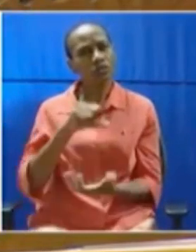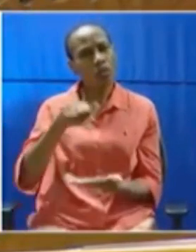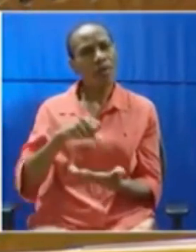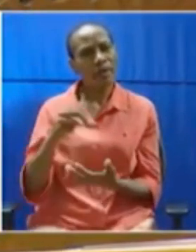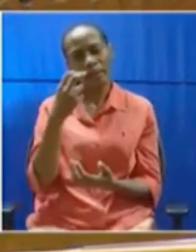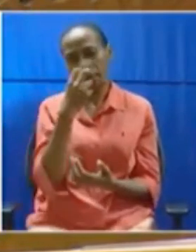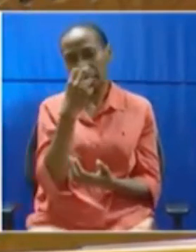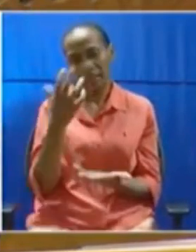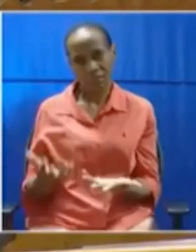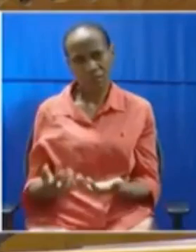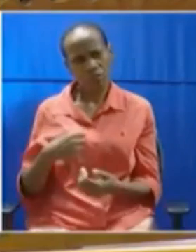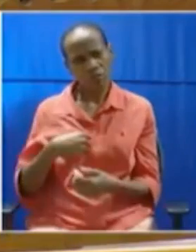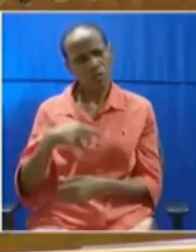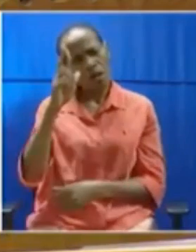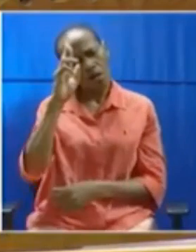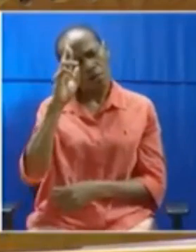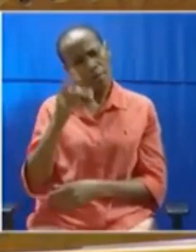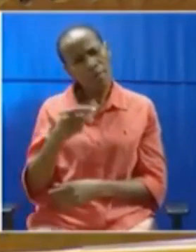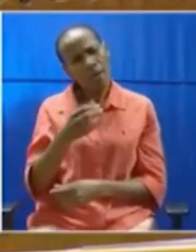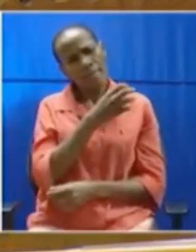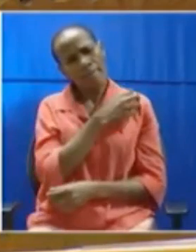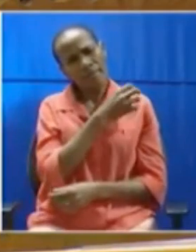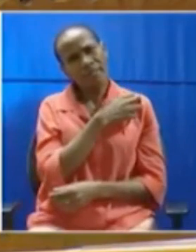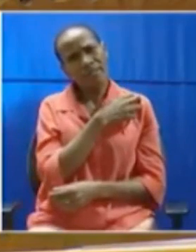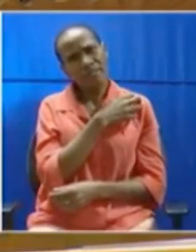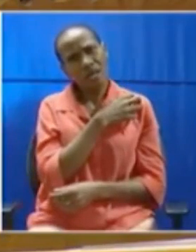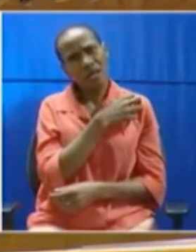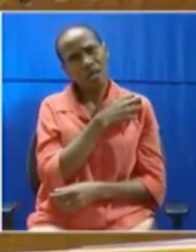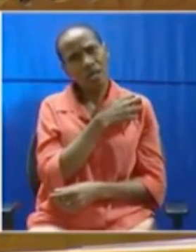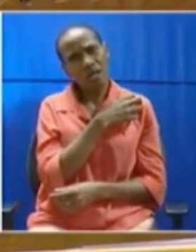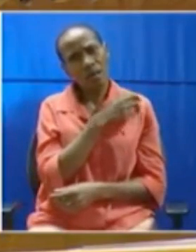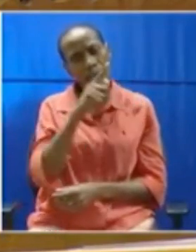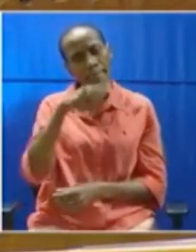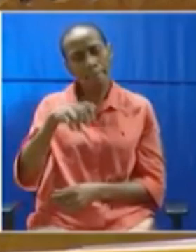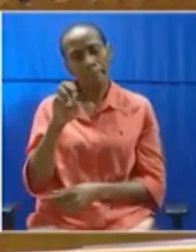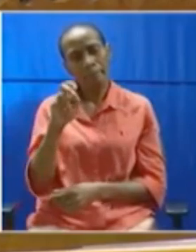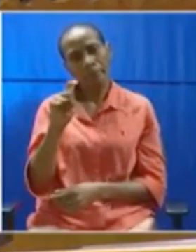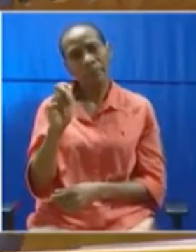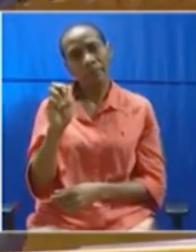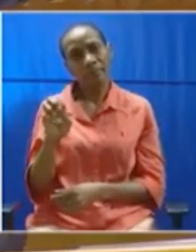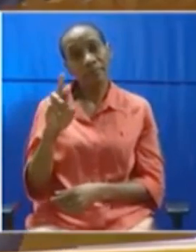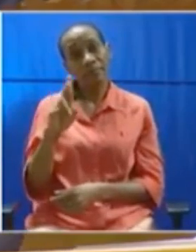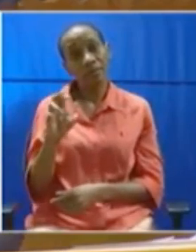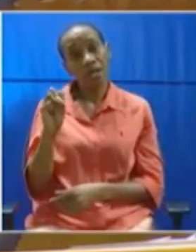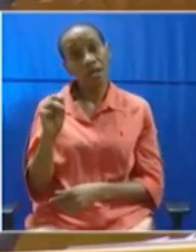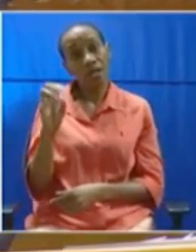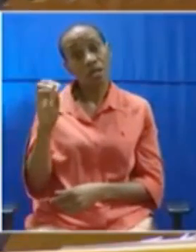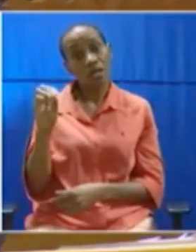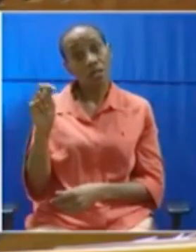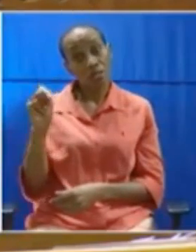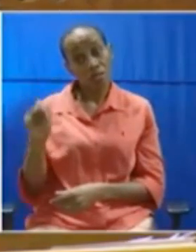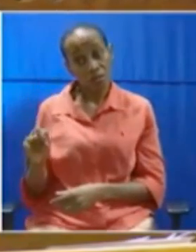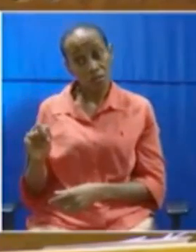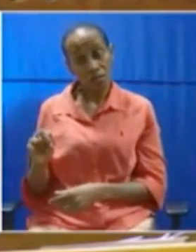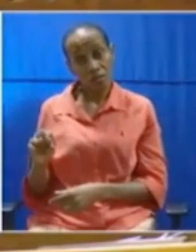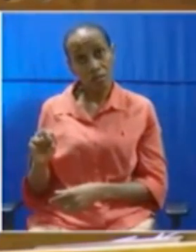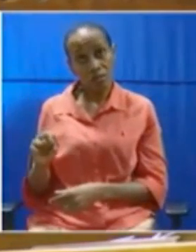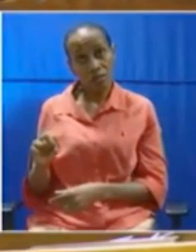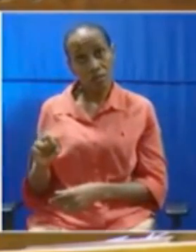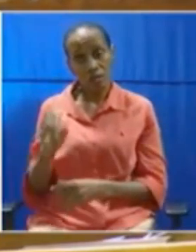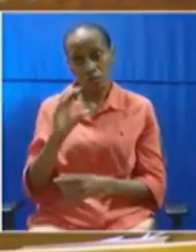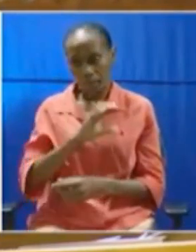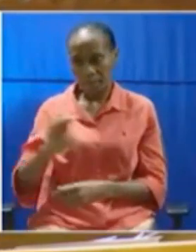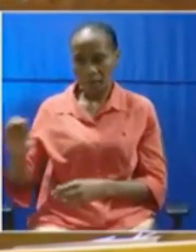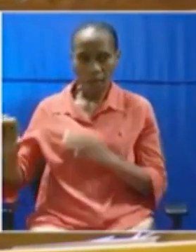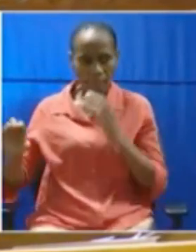me that if you remember a Minister Jumat Peterson, who made an allocation of gas to Kruger